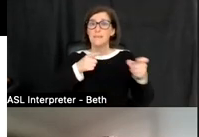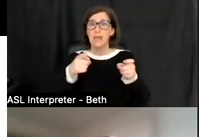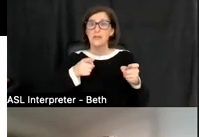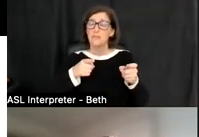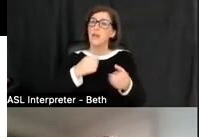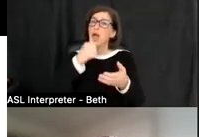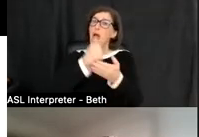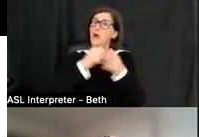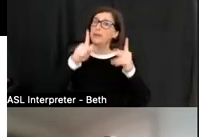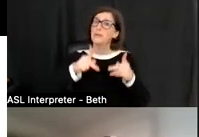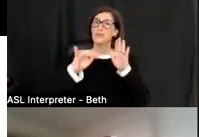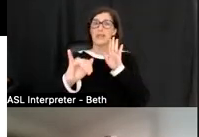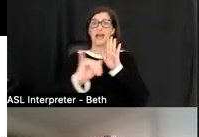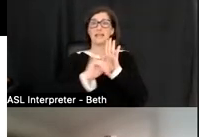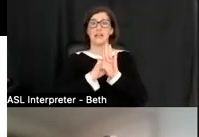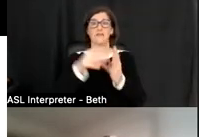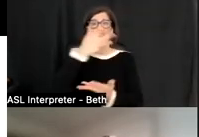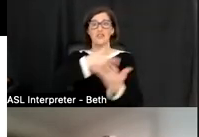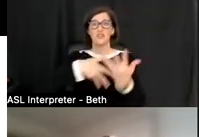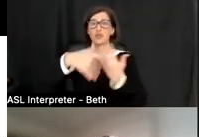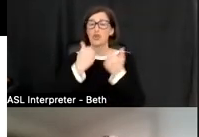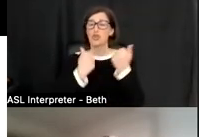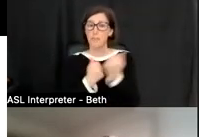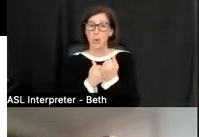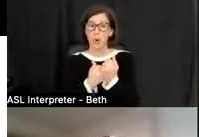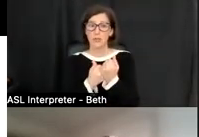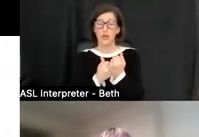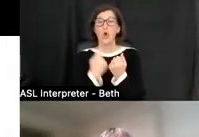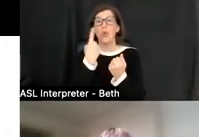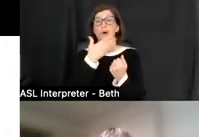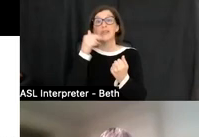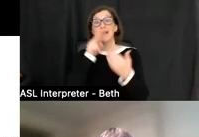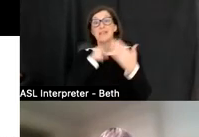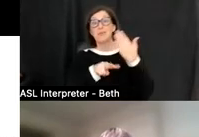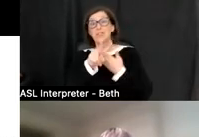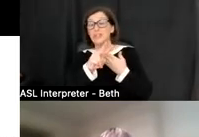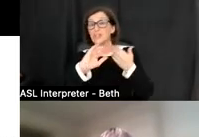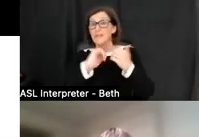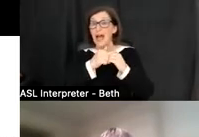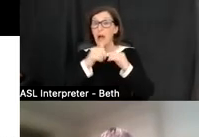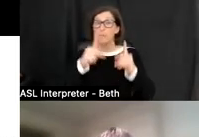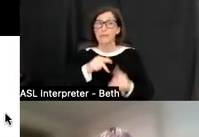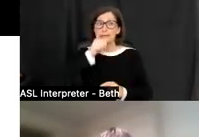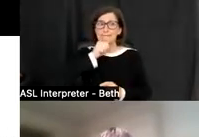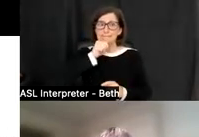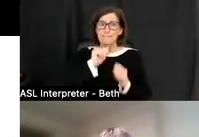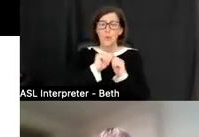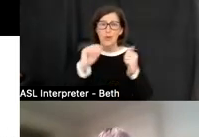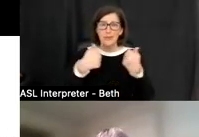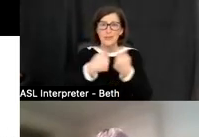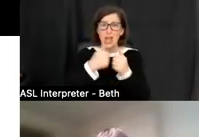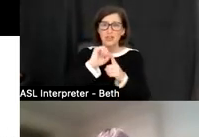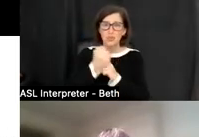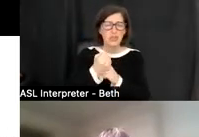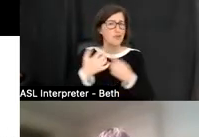person identify social support. One of the best predictors of how a person copes with a challenging